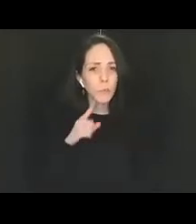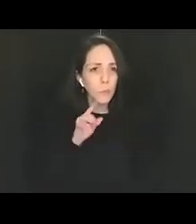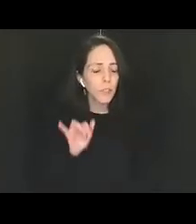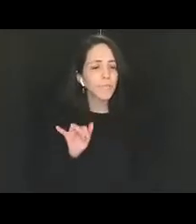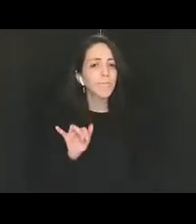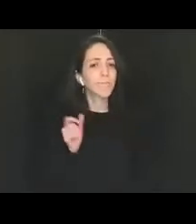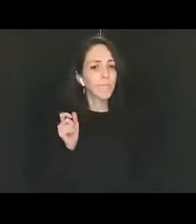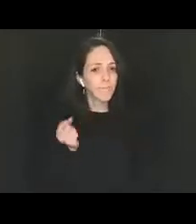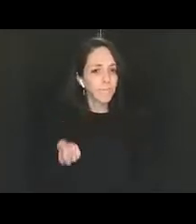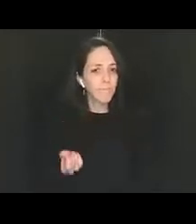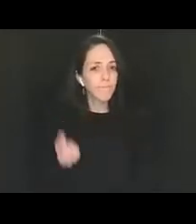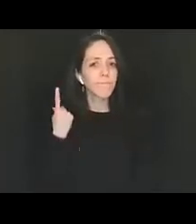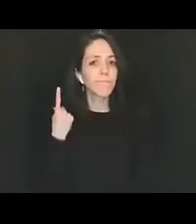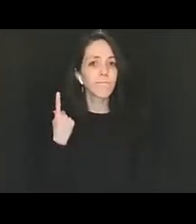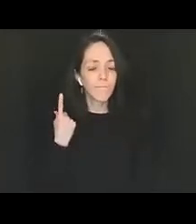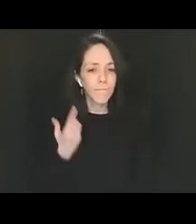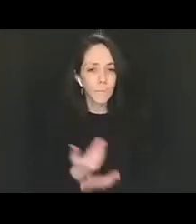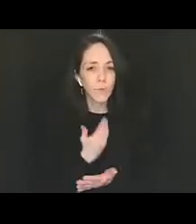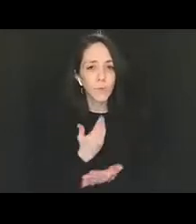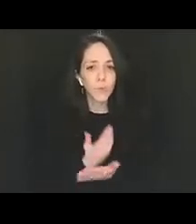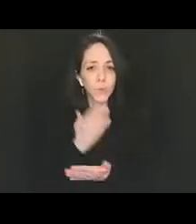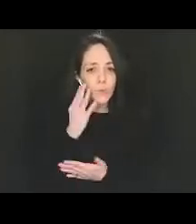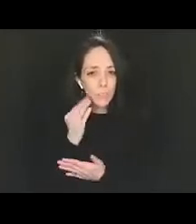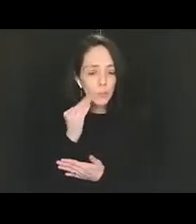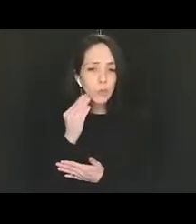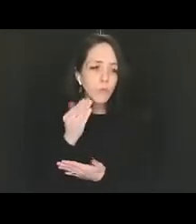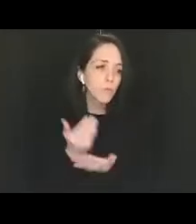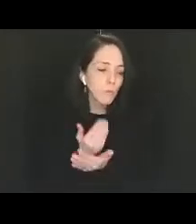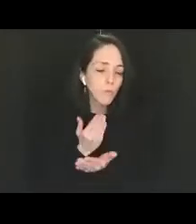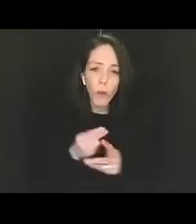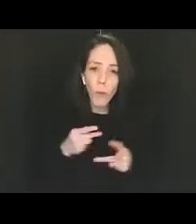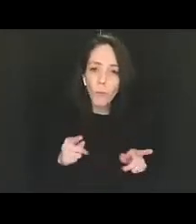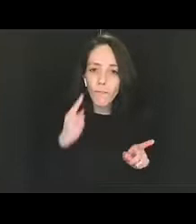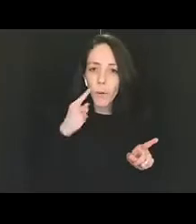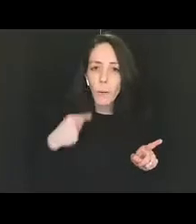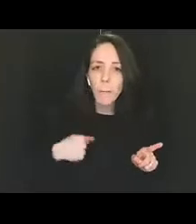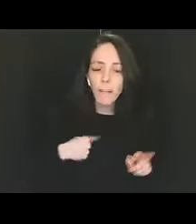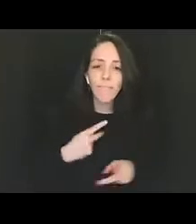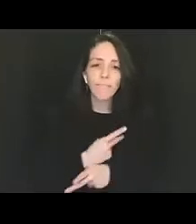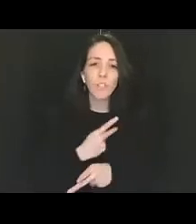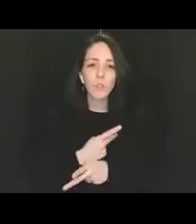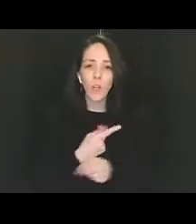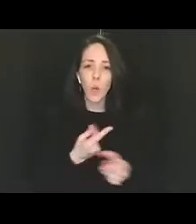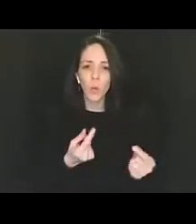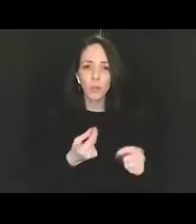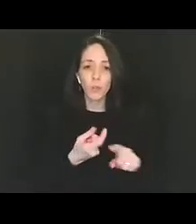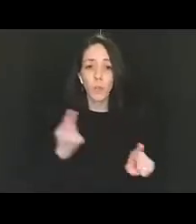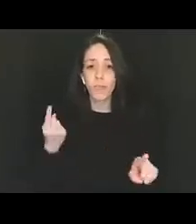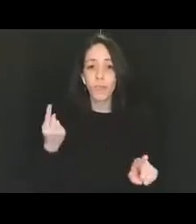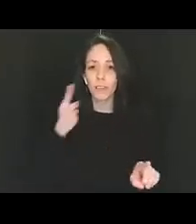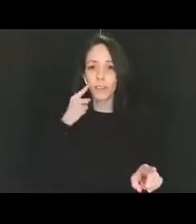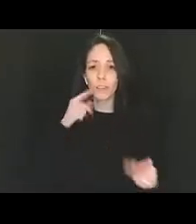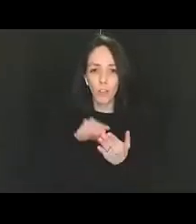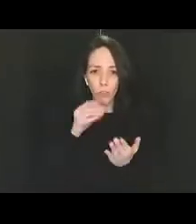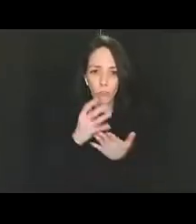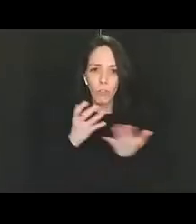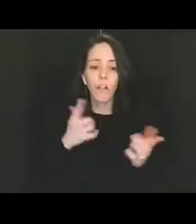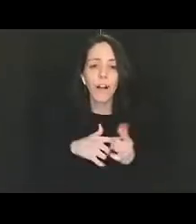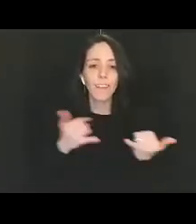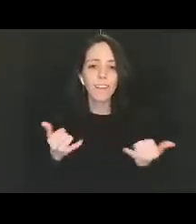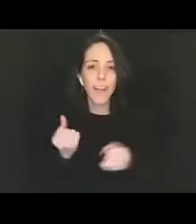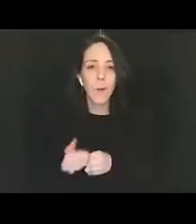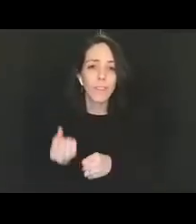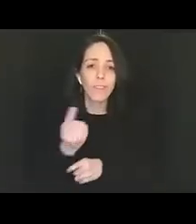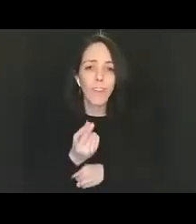good opportunity for me to sort of have a game plan for next year, this year meaning. So I'm